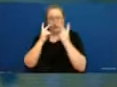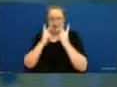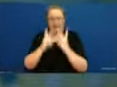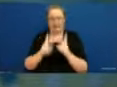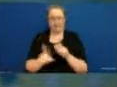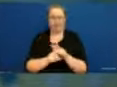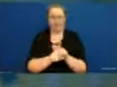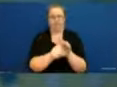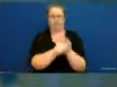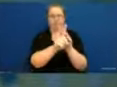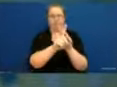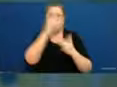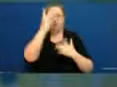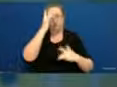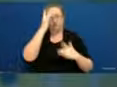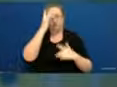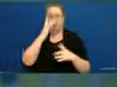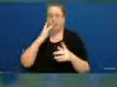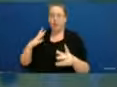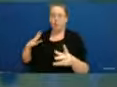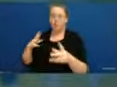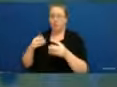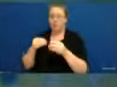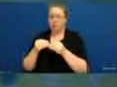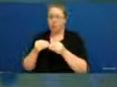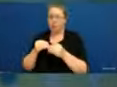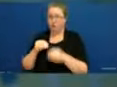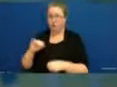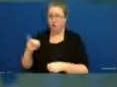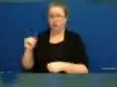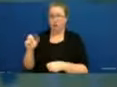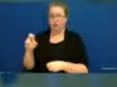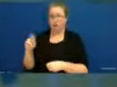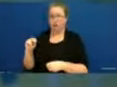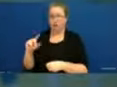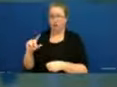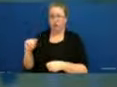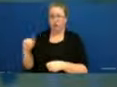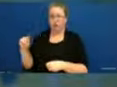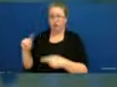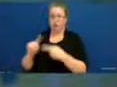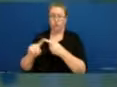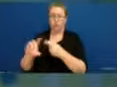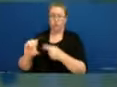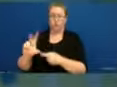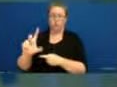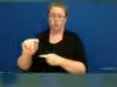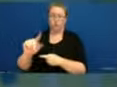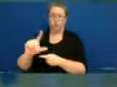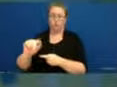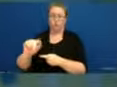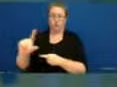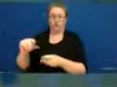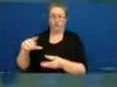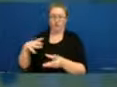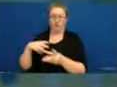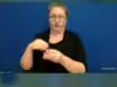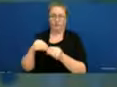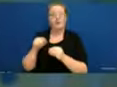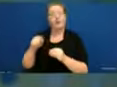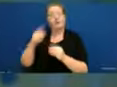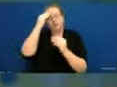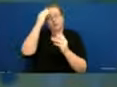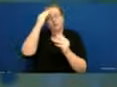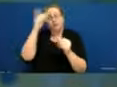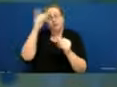been seen in British Columbia. And this is cumulative cases from January to the end of October. We first presented